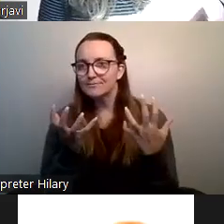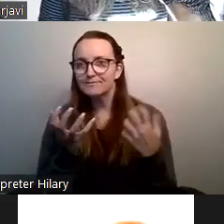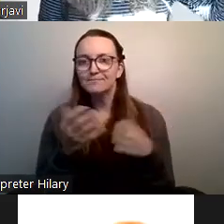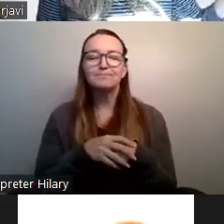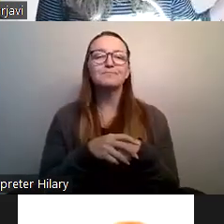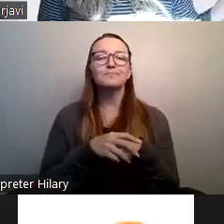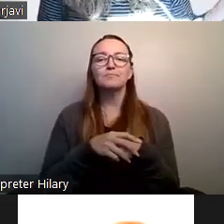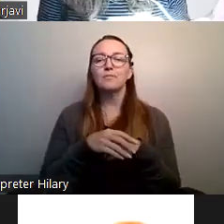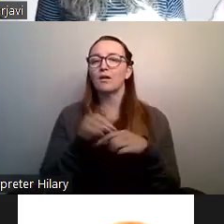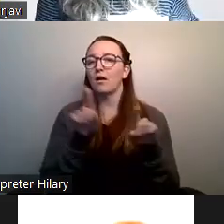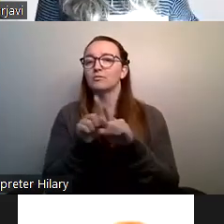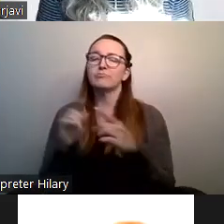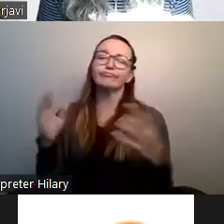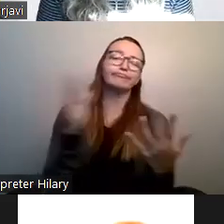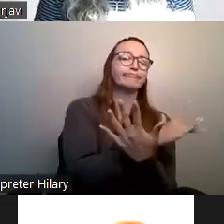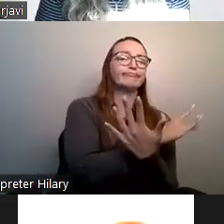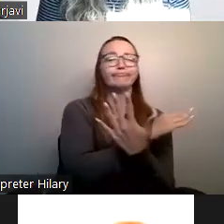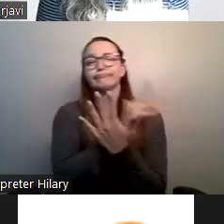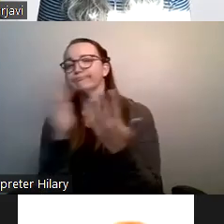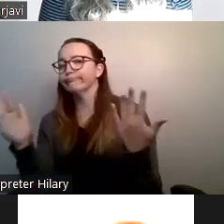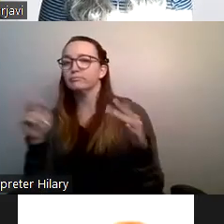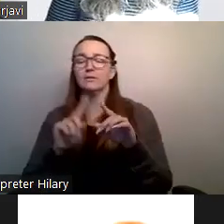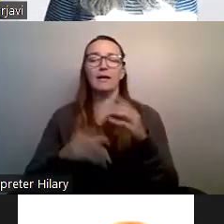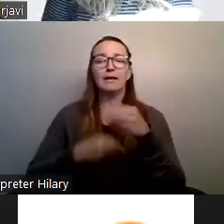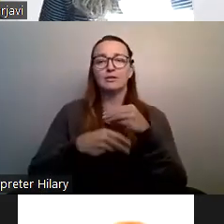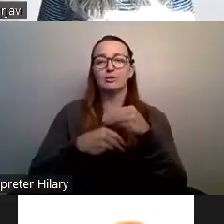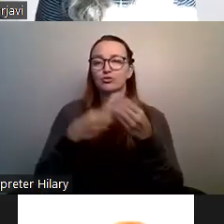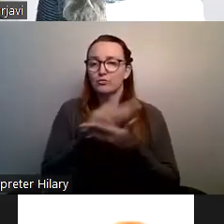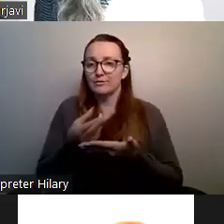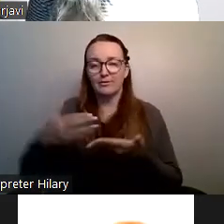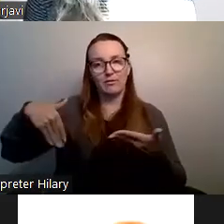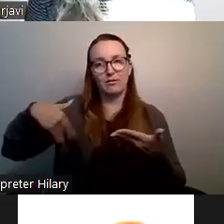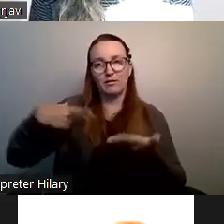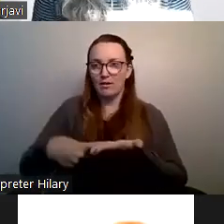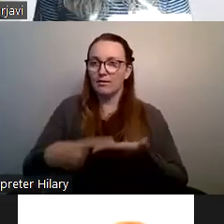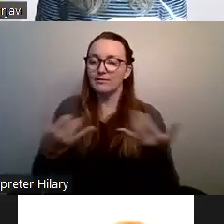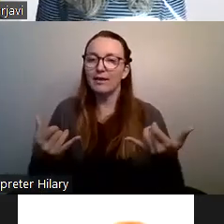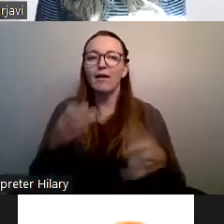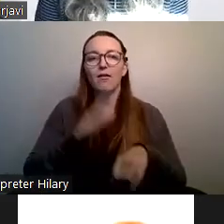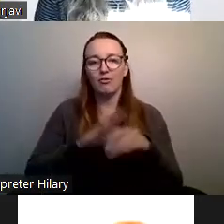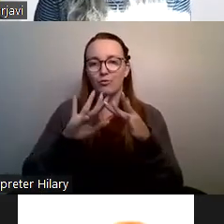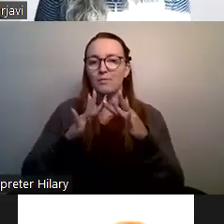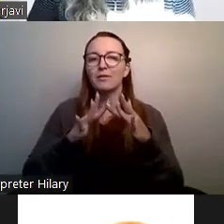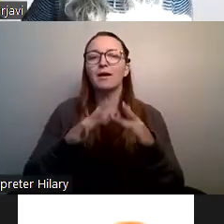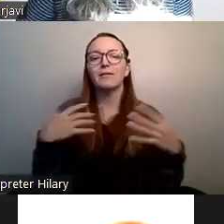a range of additional resources that we haven't talked about today on our website,